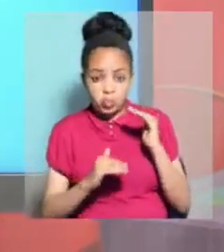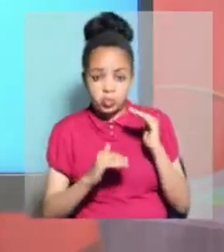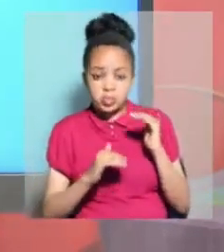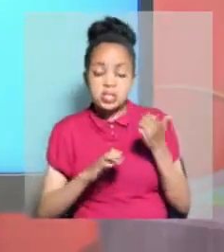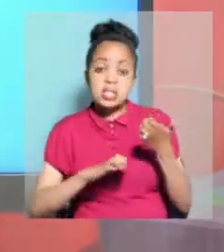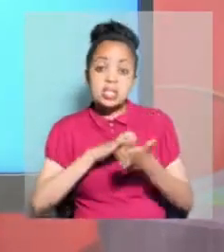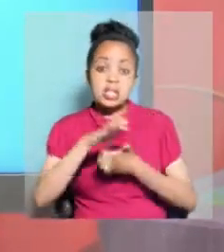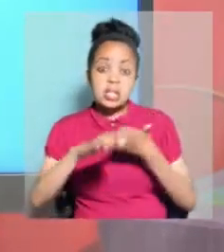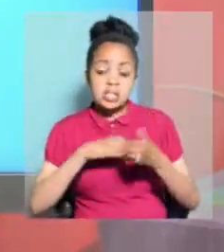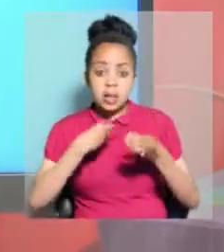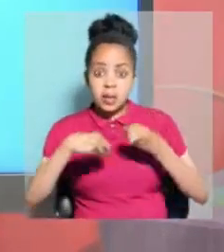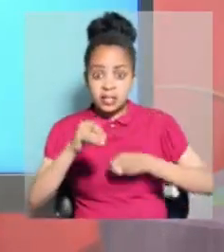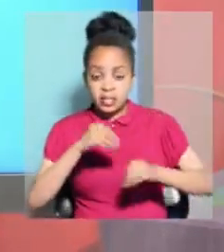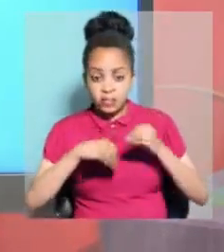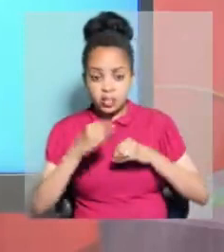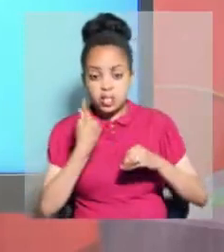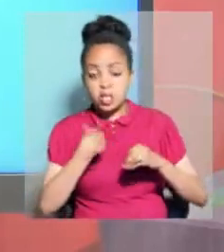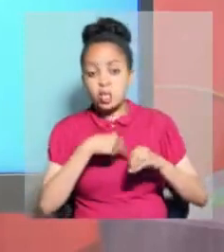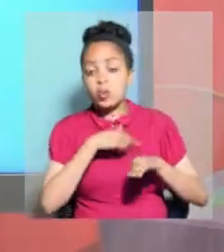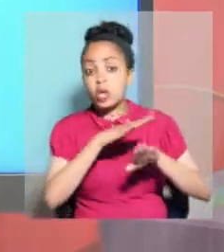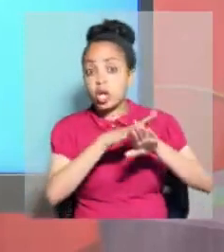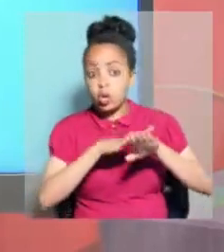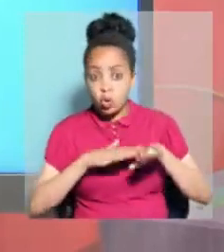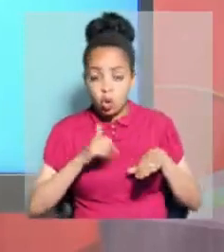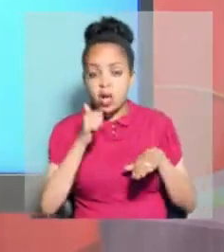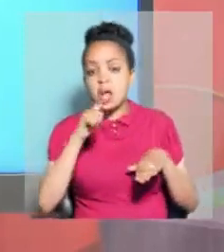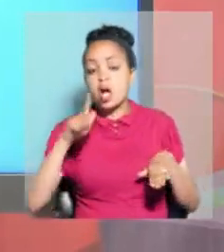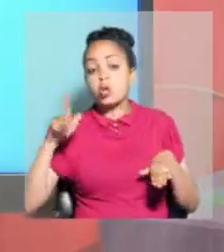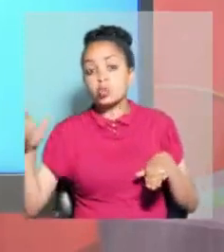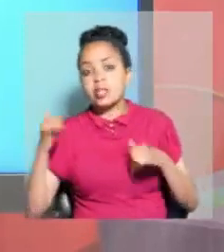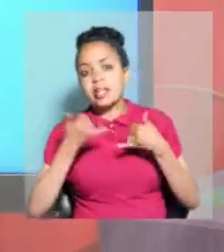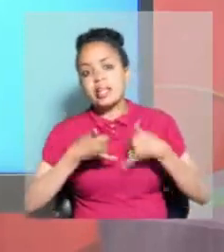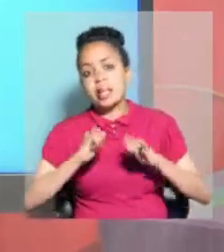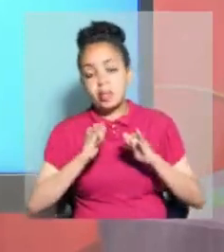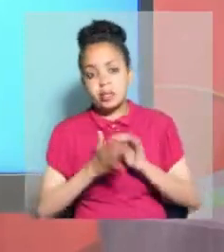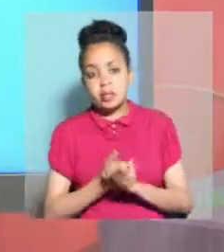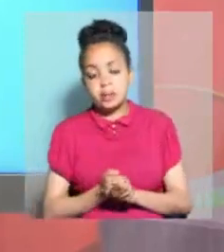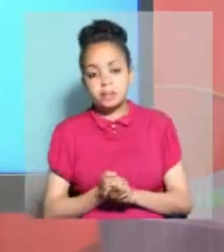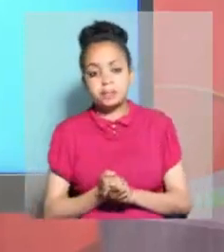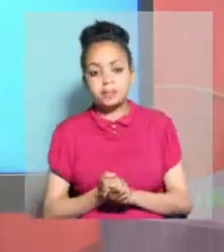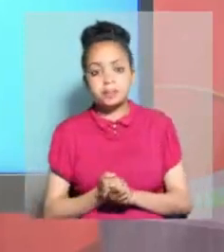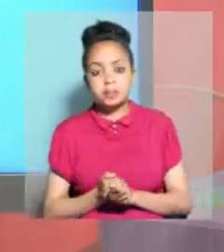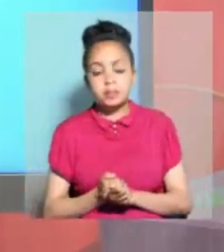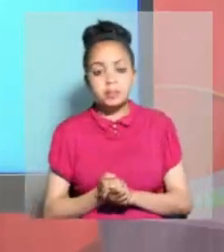of an enzyme activity, we call it is said to be allosteric inhibitor. So,